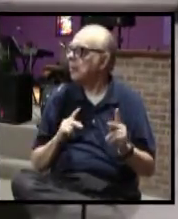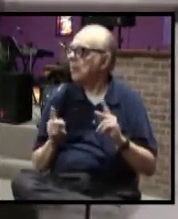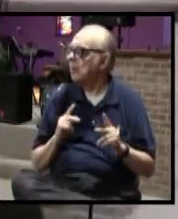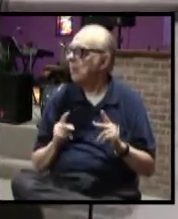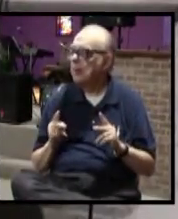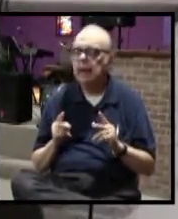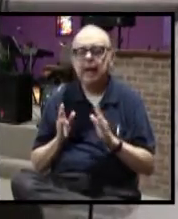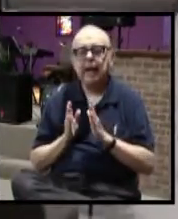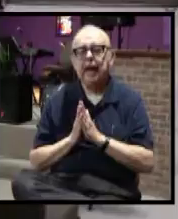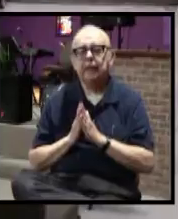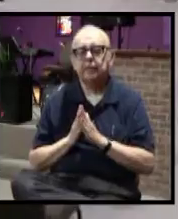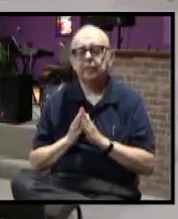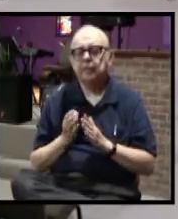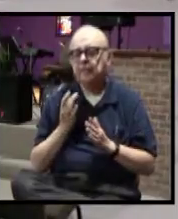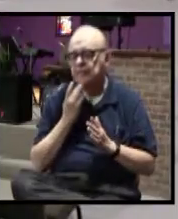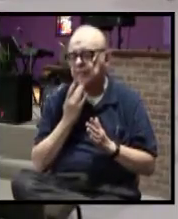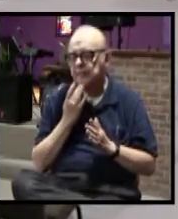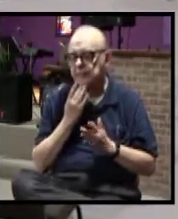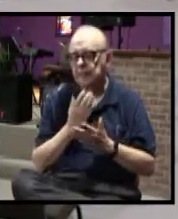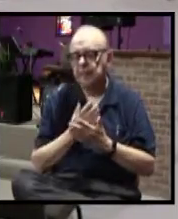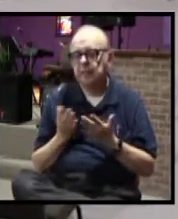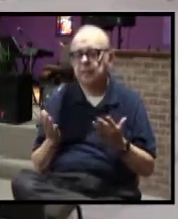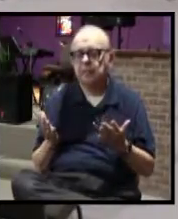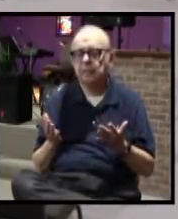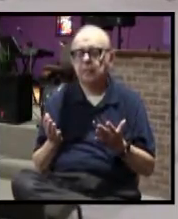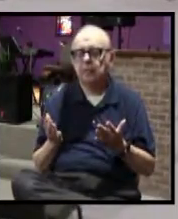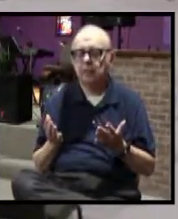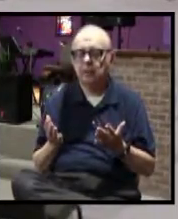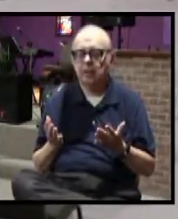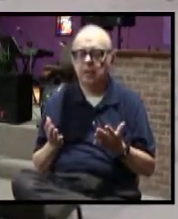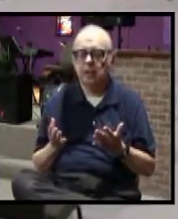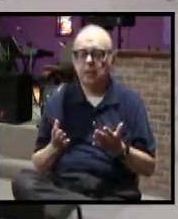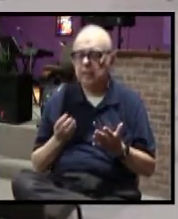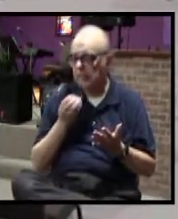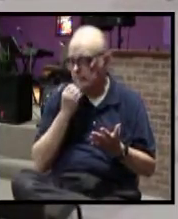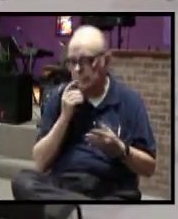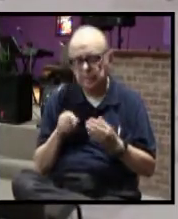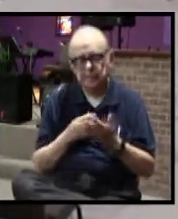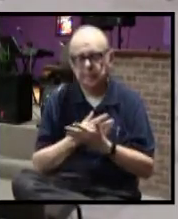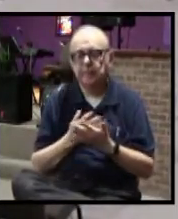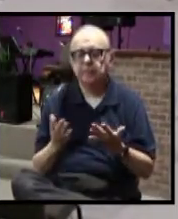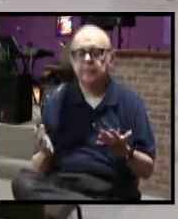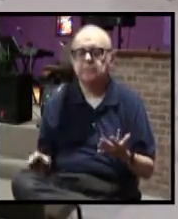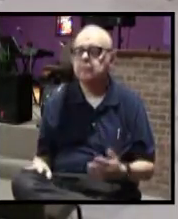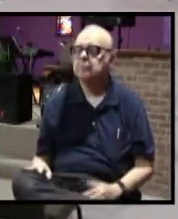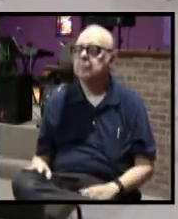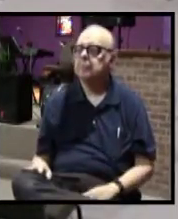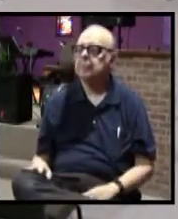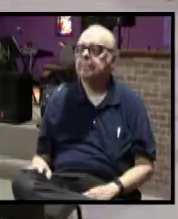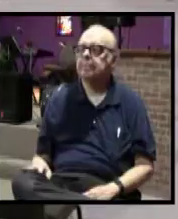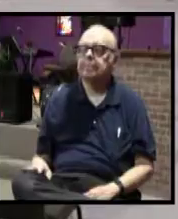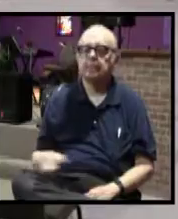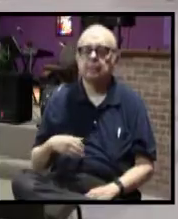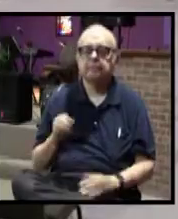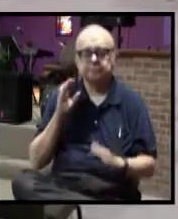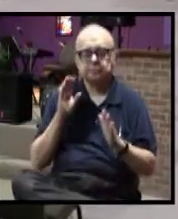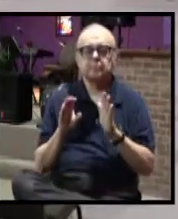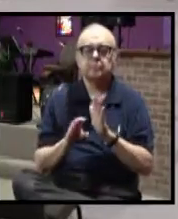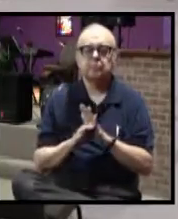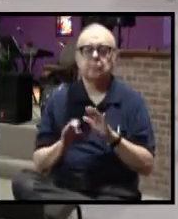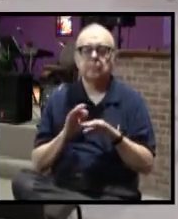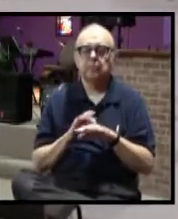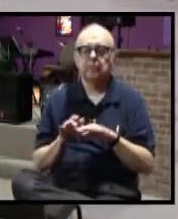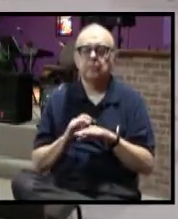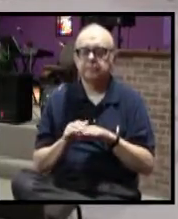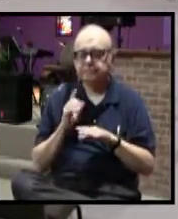all the kids in class had filled out and asked him how to list his favorite, and asked him to list his favorite food, sports, TV shows, and et cetera.